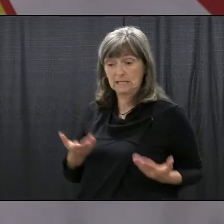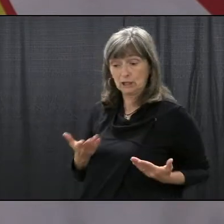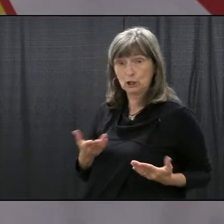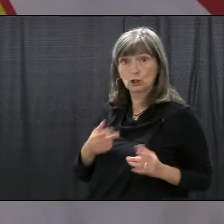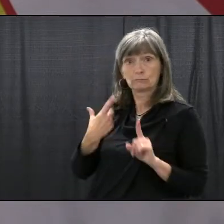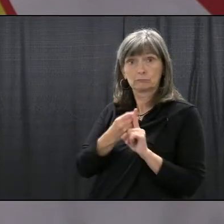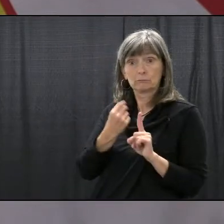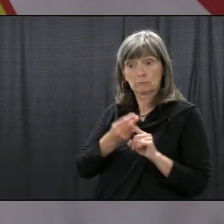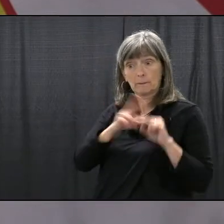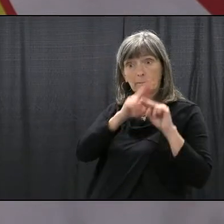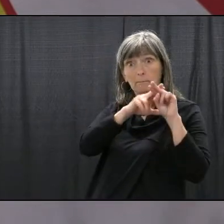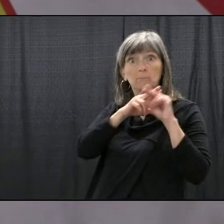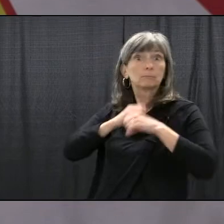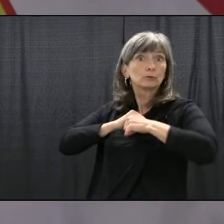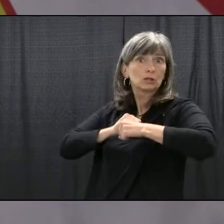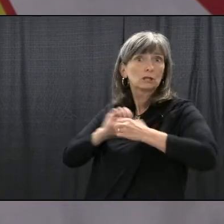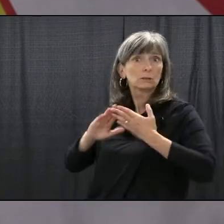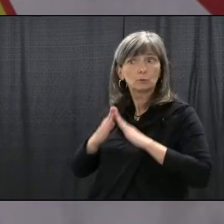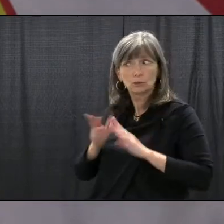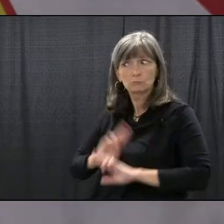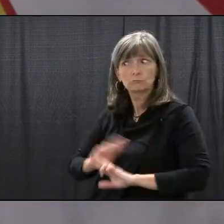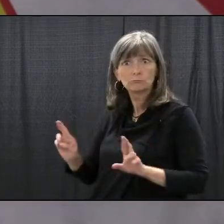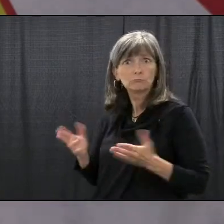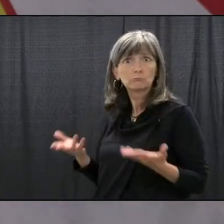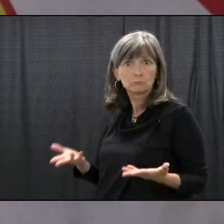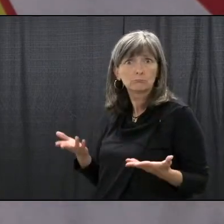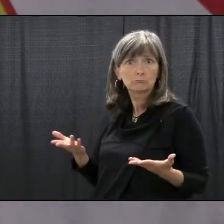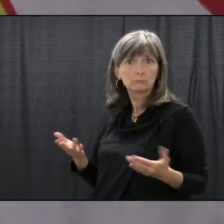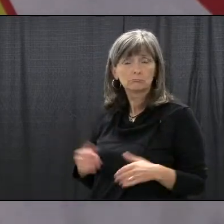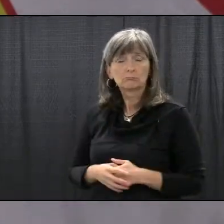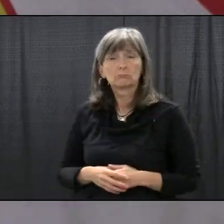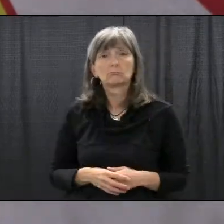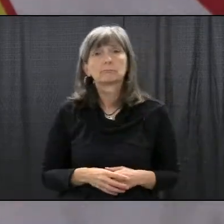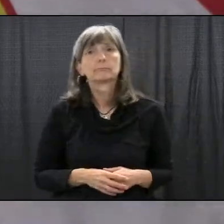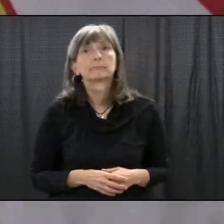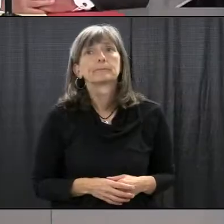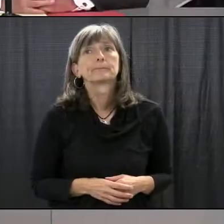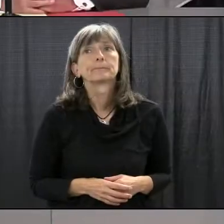will certainly protect our community here and our communities here.